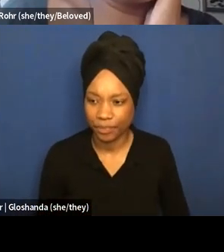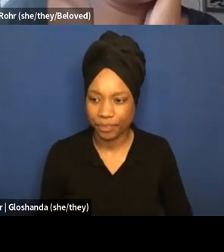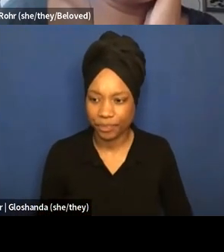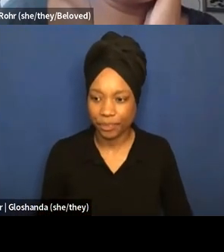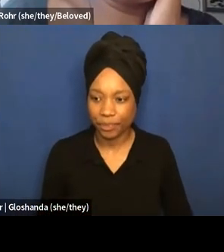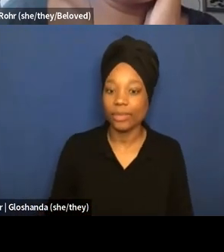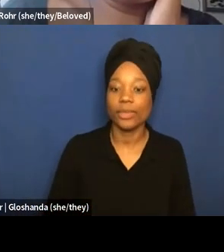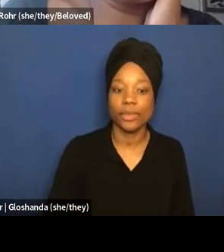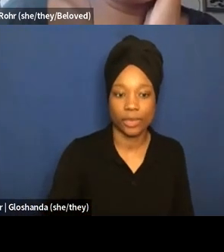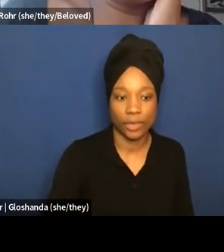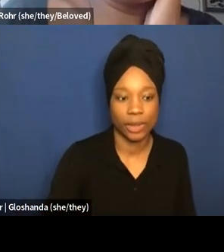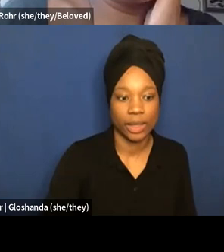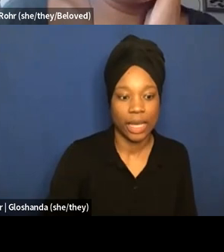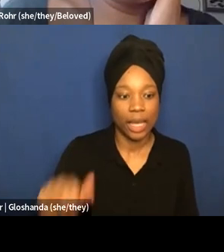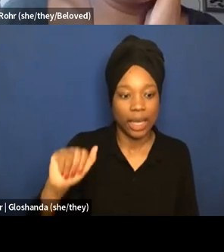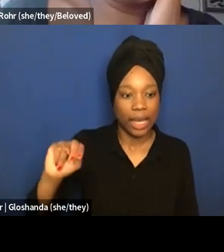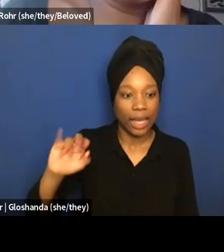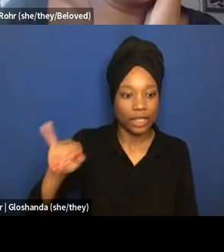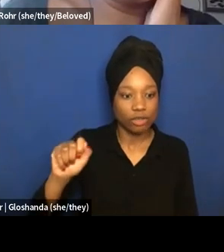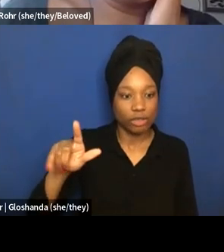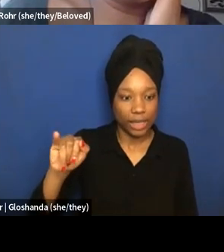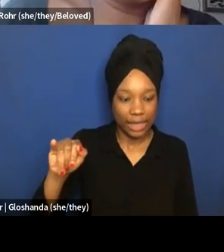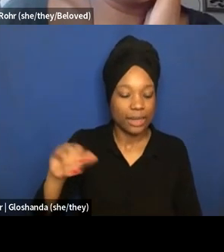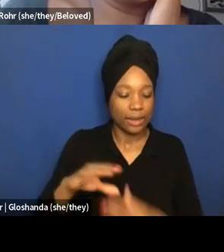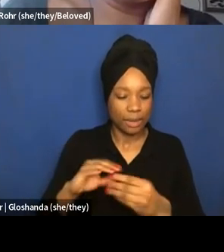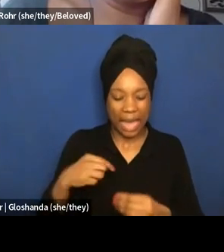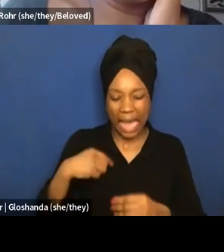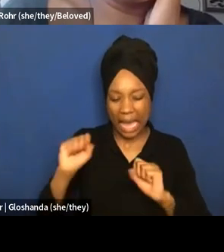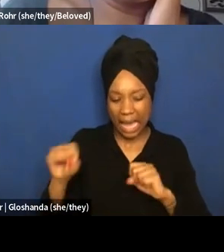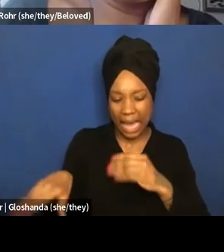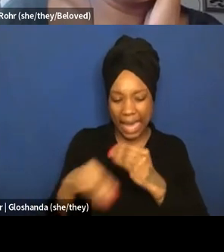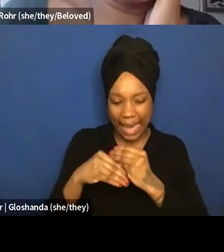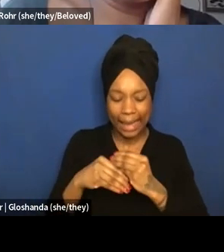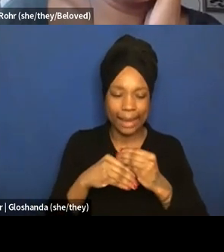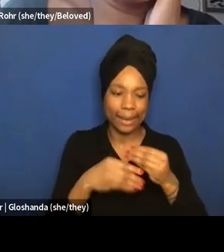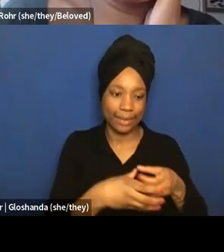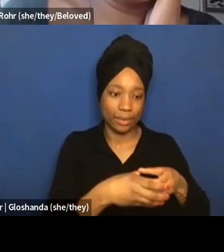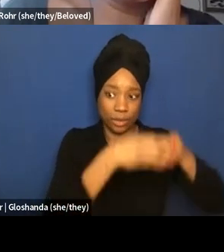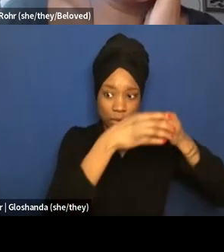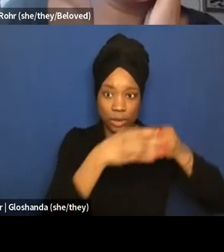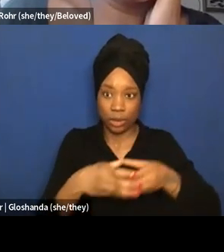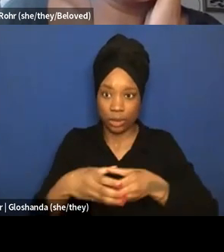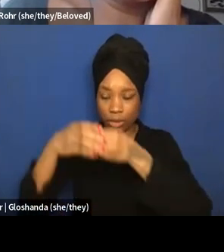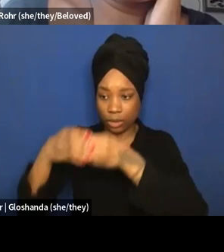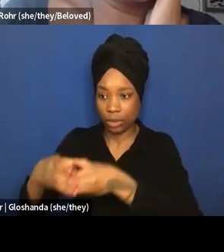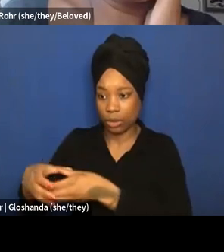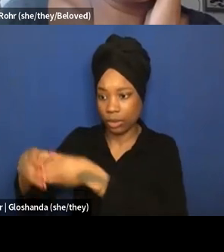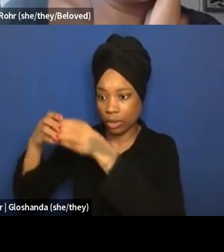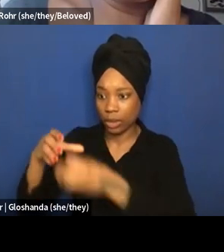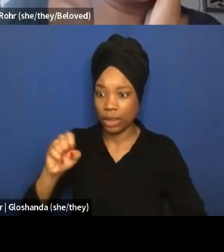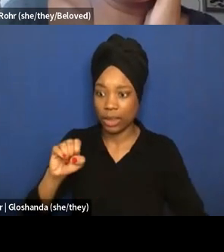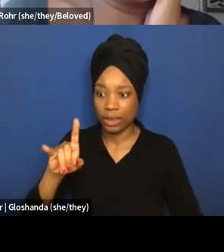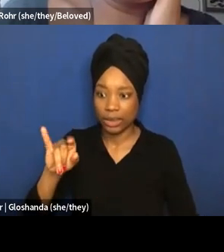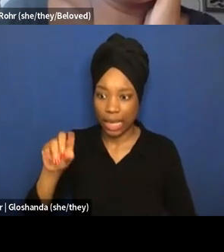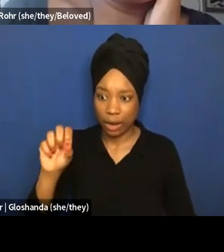Yeah, I could also certainly add the silos that we're groomed to imagine